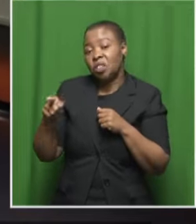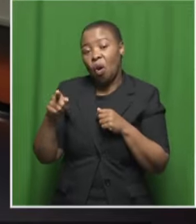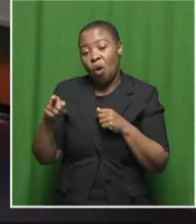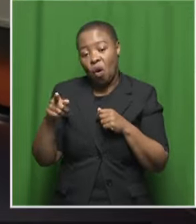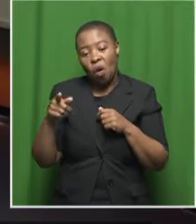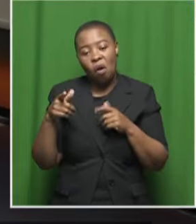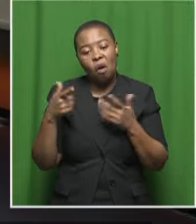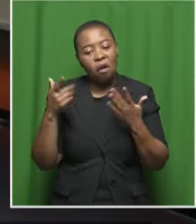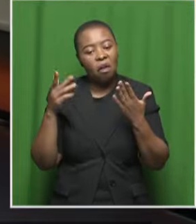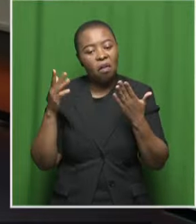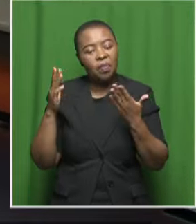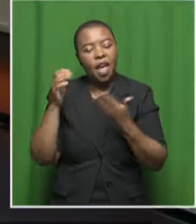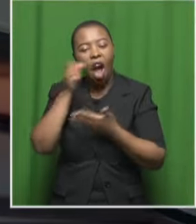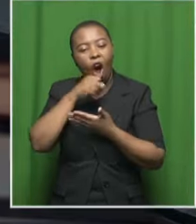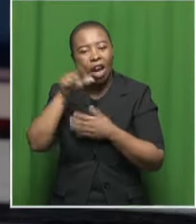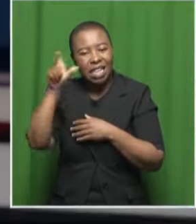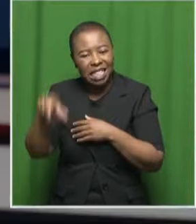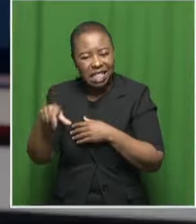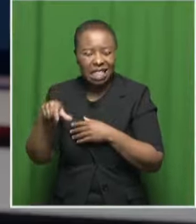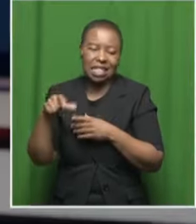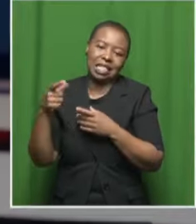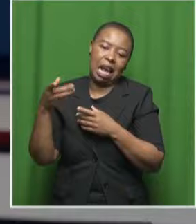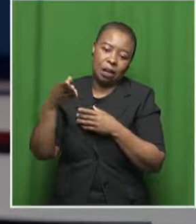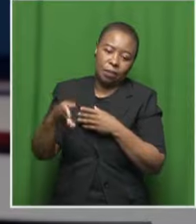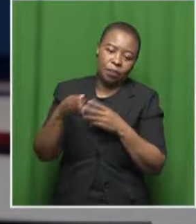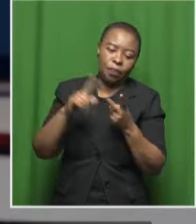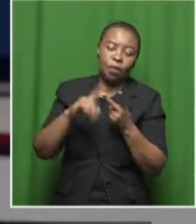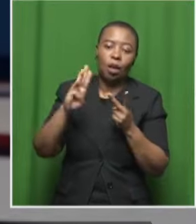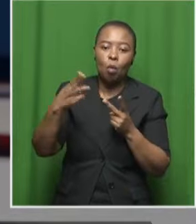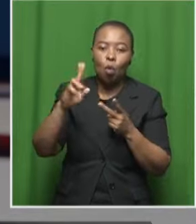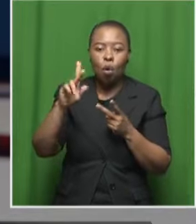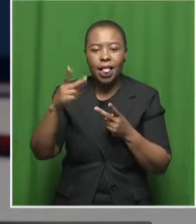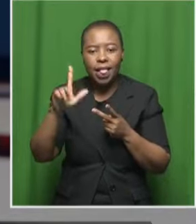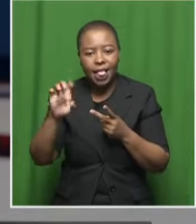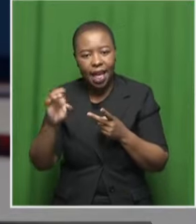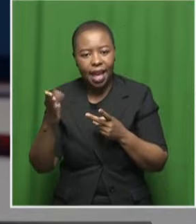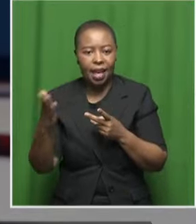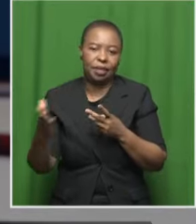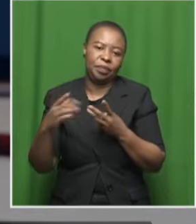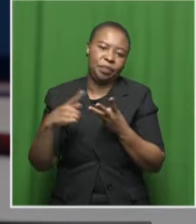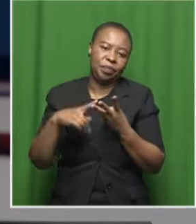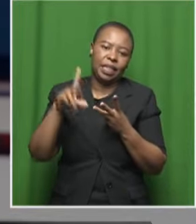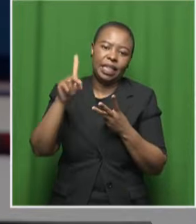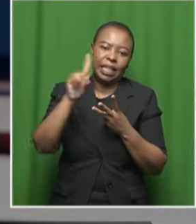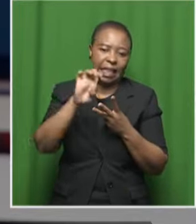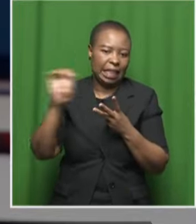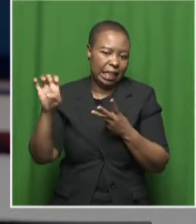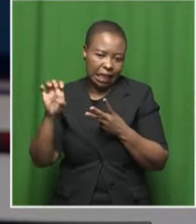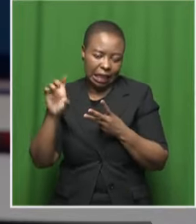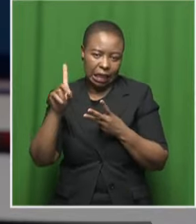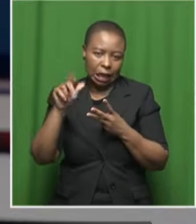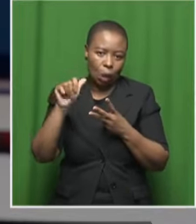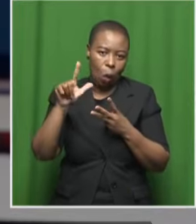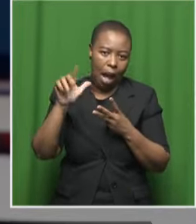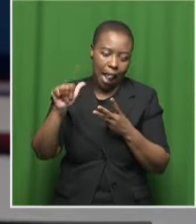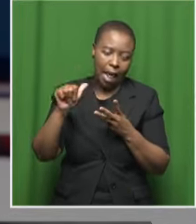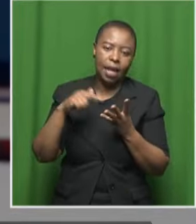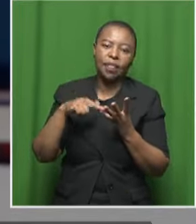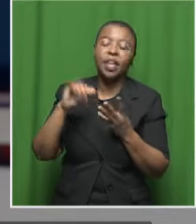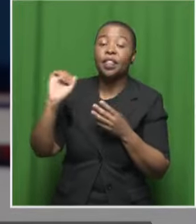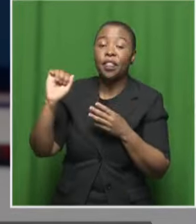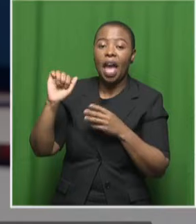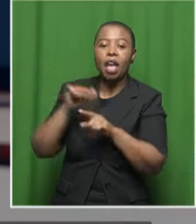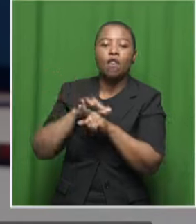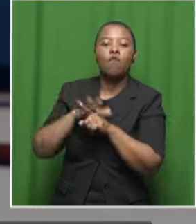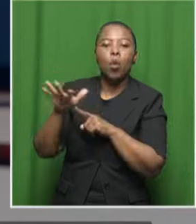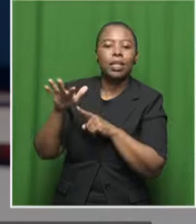the artists? But bringing in K-Man, Boohle, Dee Koala, talk to us about how that also came to be, the influence that they also